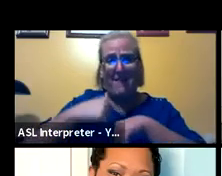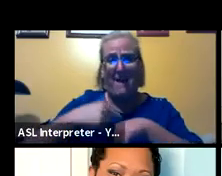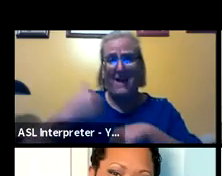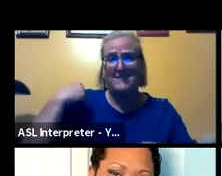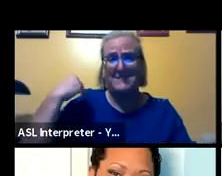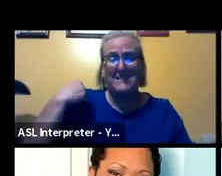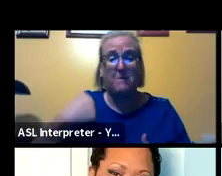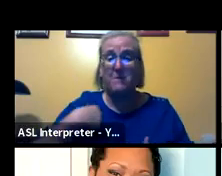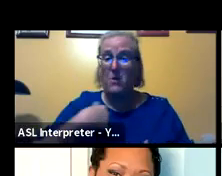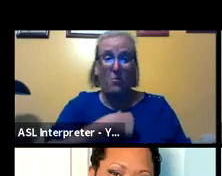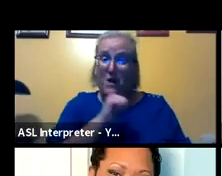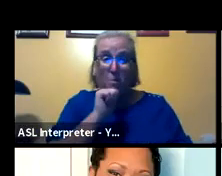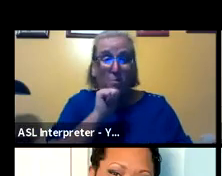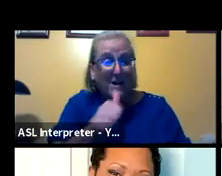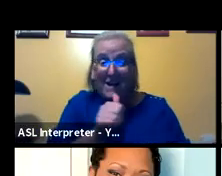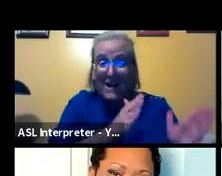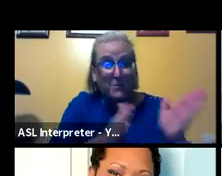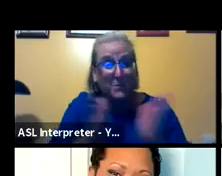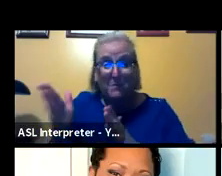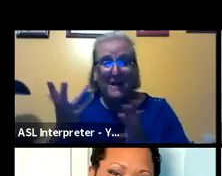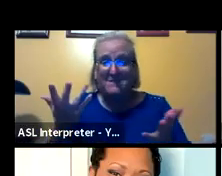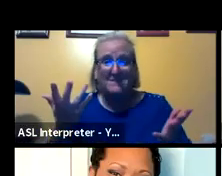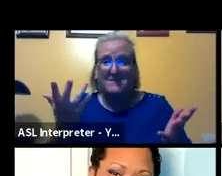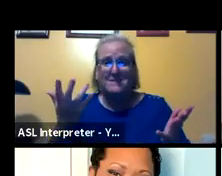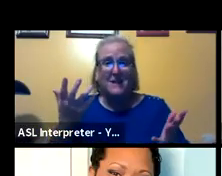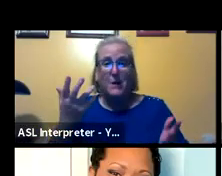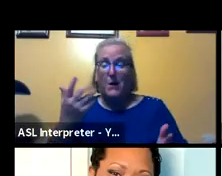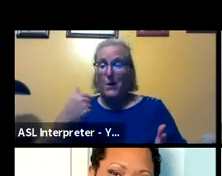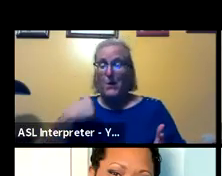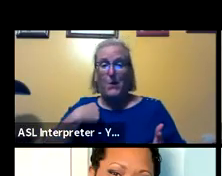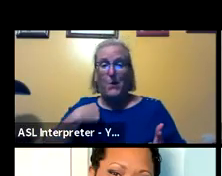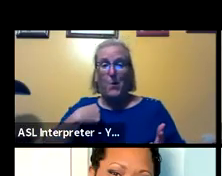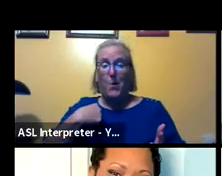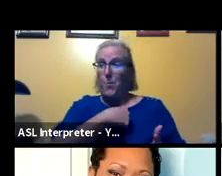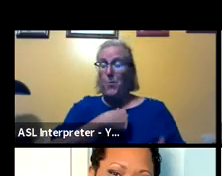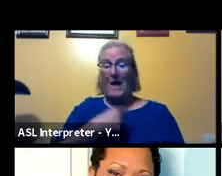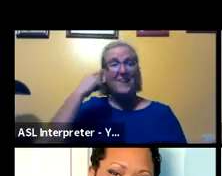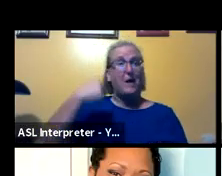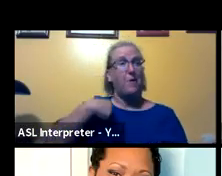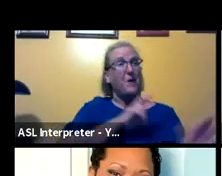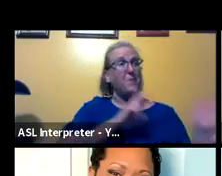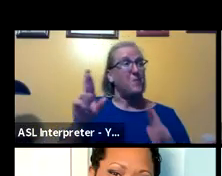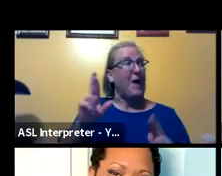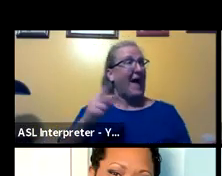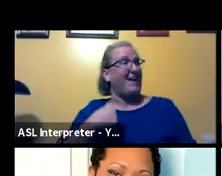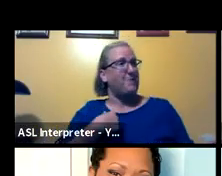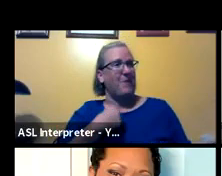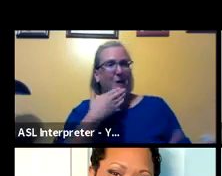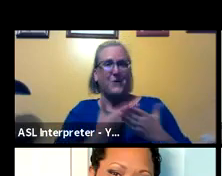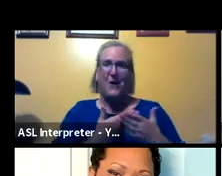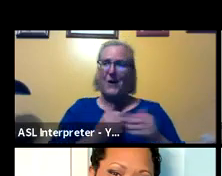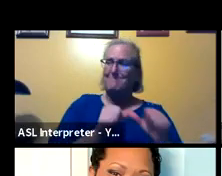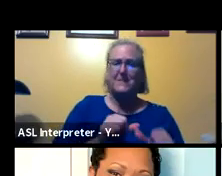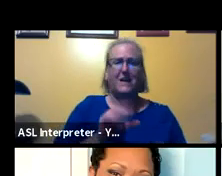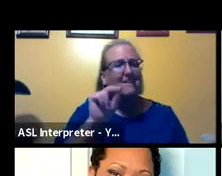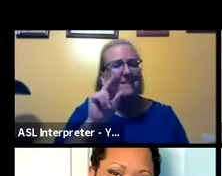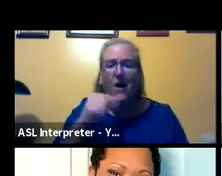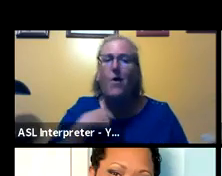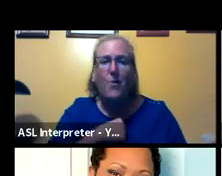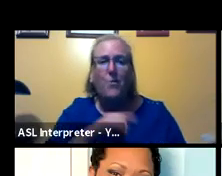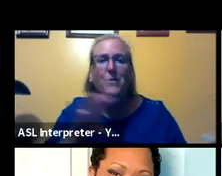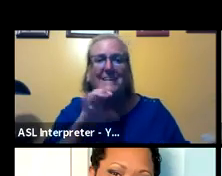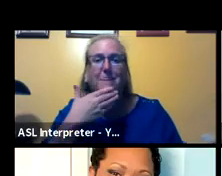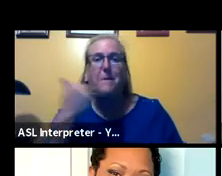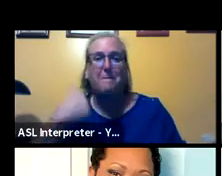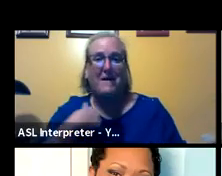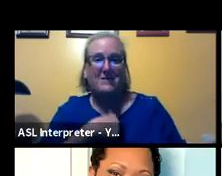were not prepared. No one has ever pretended that we were ready and we did it well and consistently. We did the best we could in